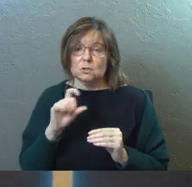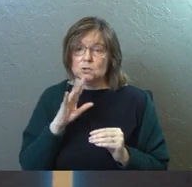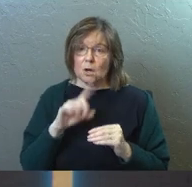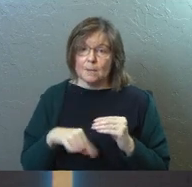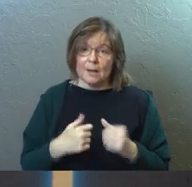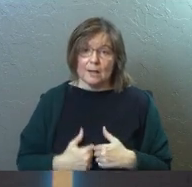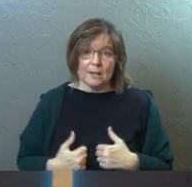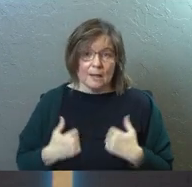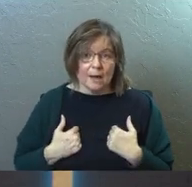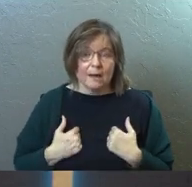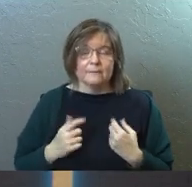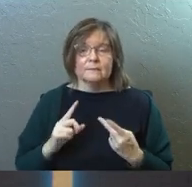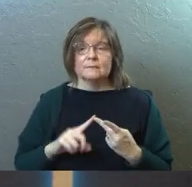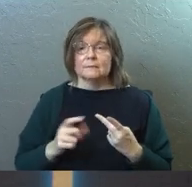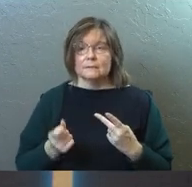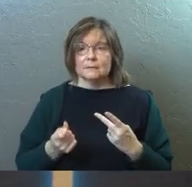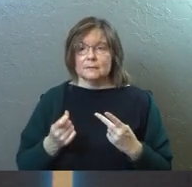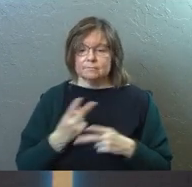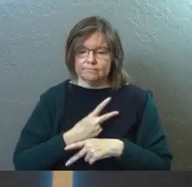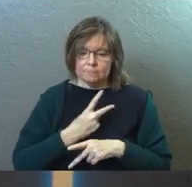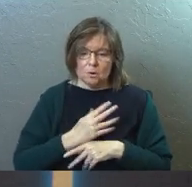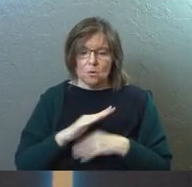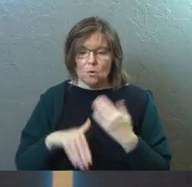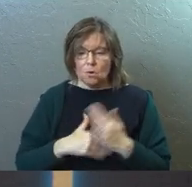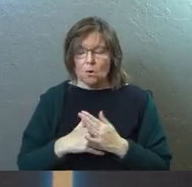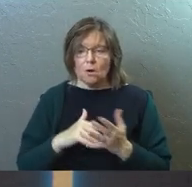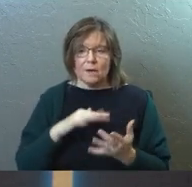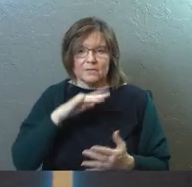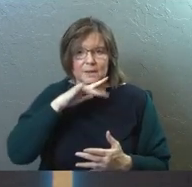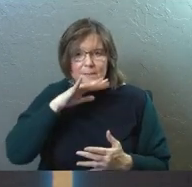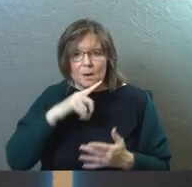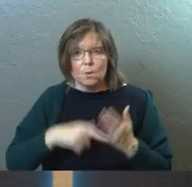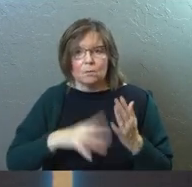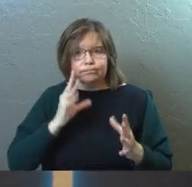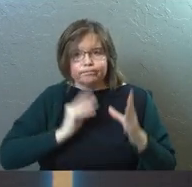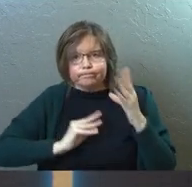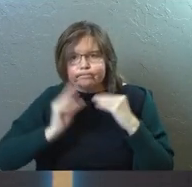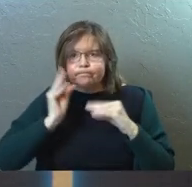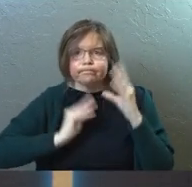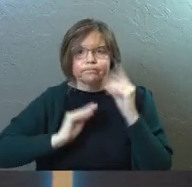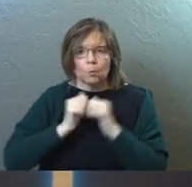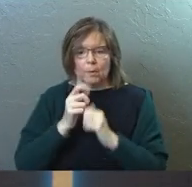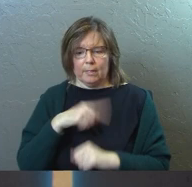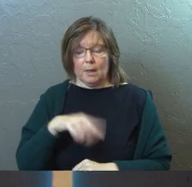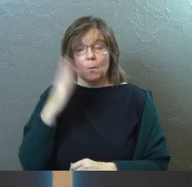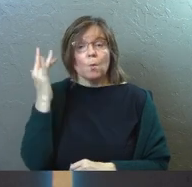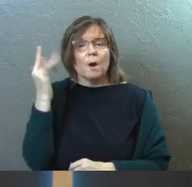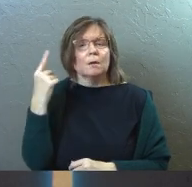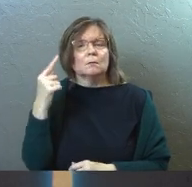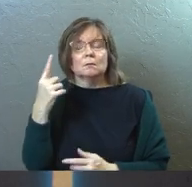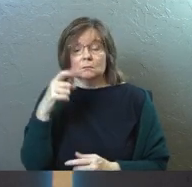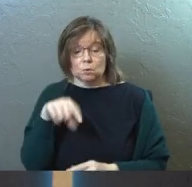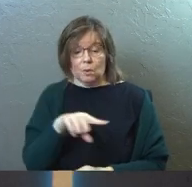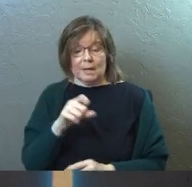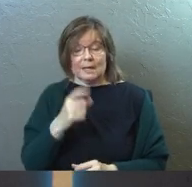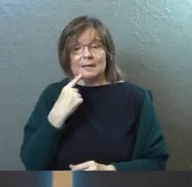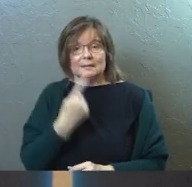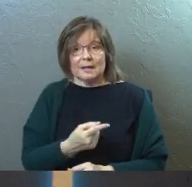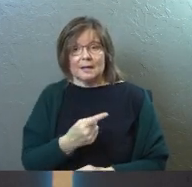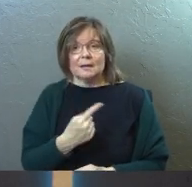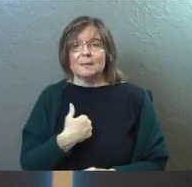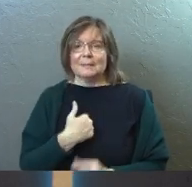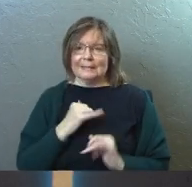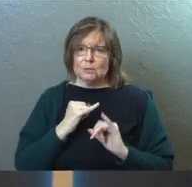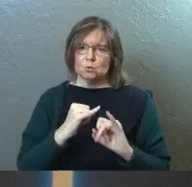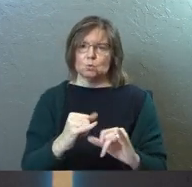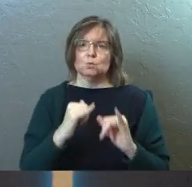talk about life, and you need to unpack all the messiness of what you're going through with them. Why? So that they can say,